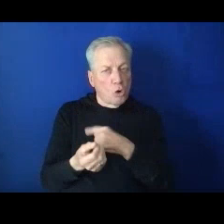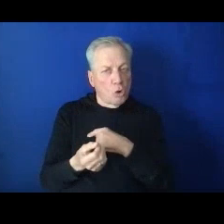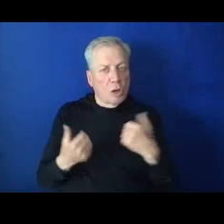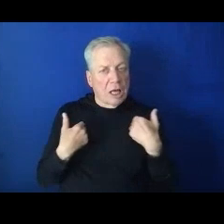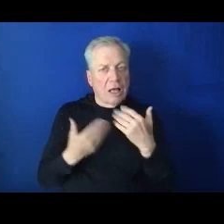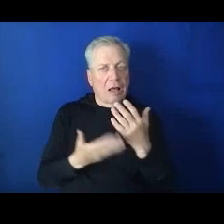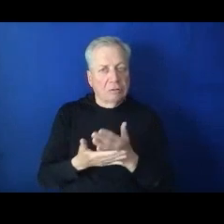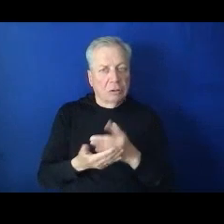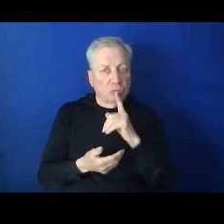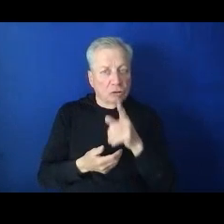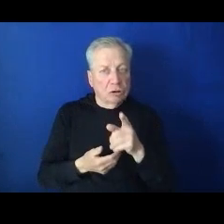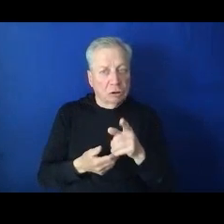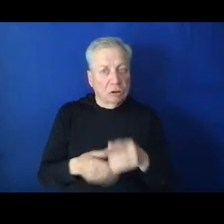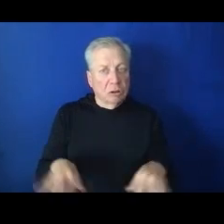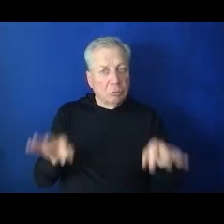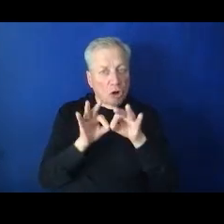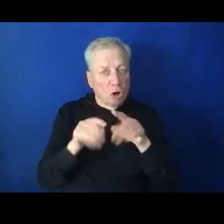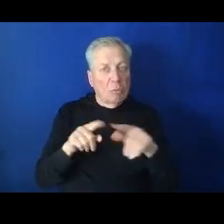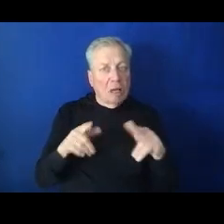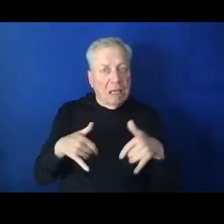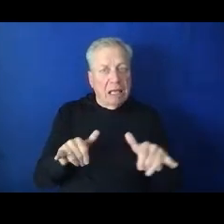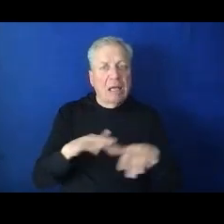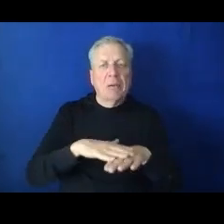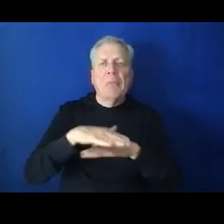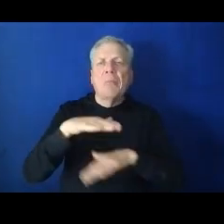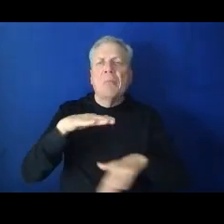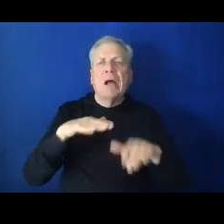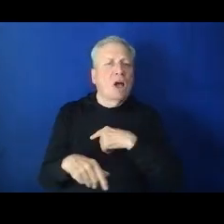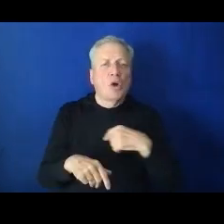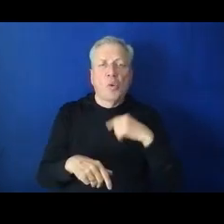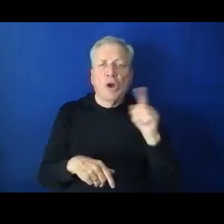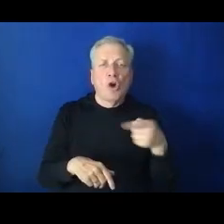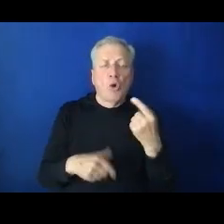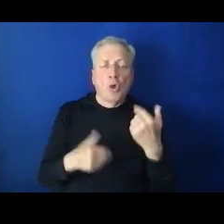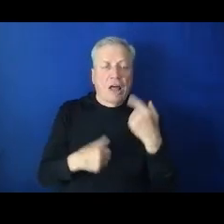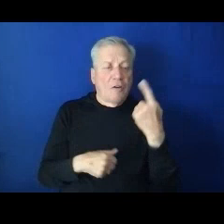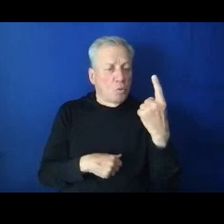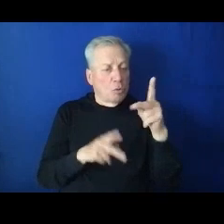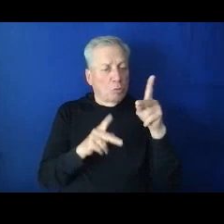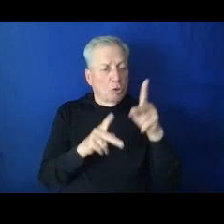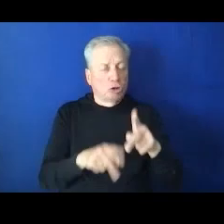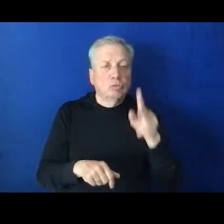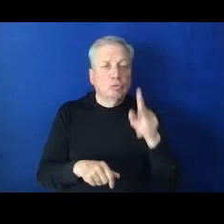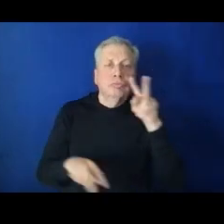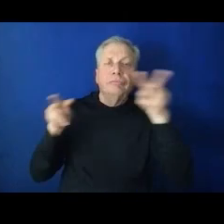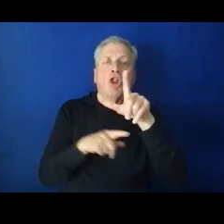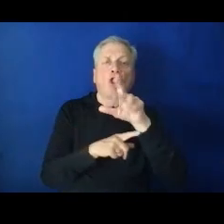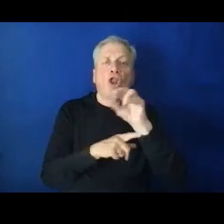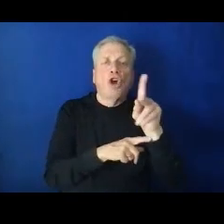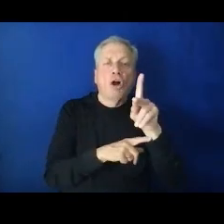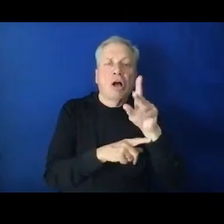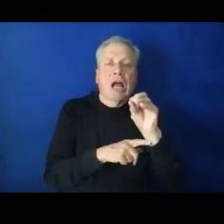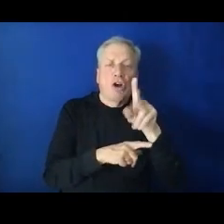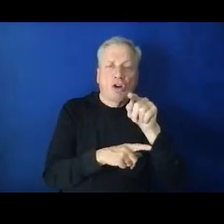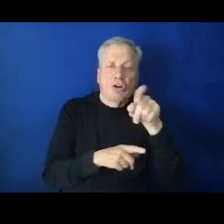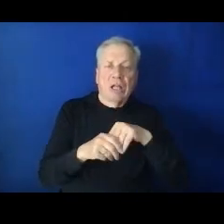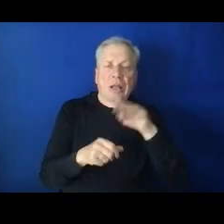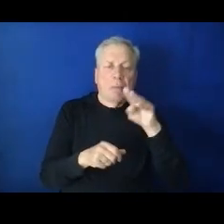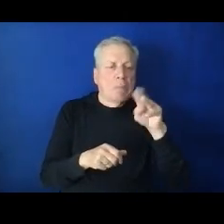pretty important yet basic things. We only staff one lookout now. That's worth noting. So we have a lookout up in Mount